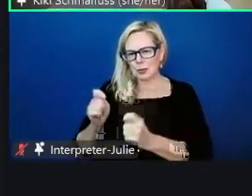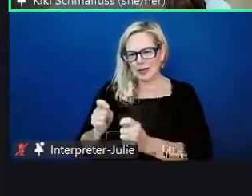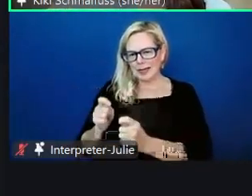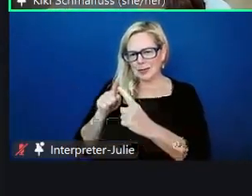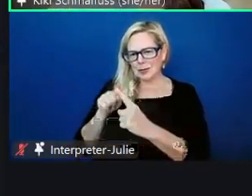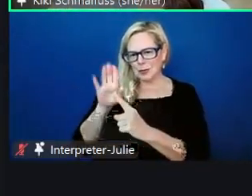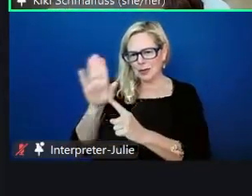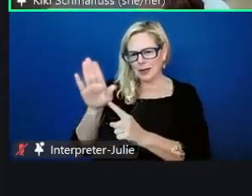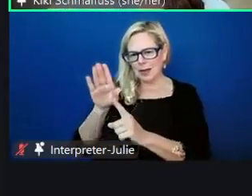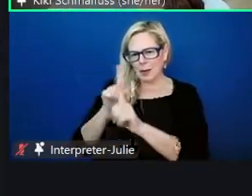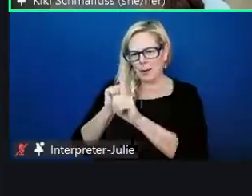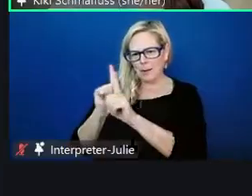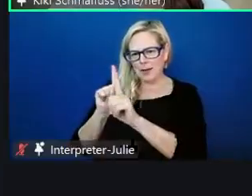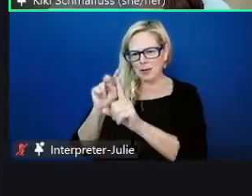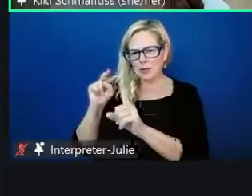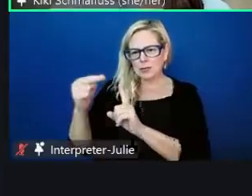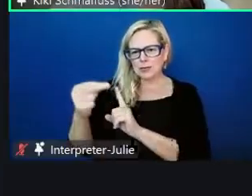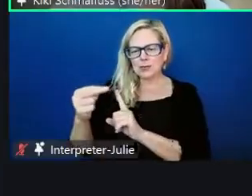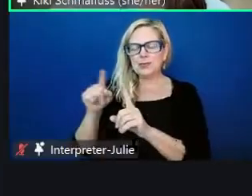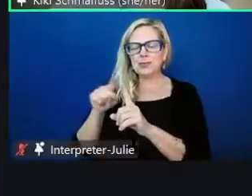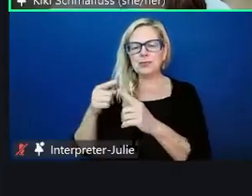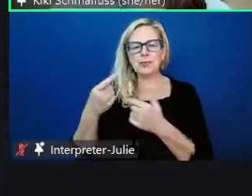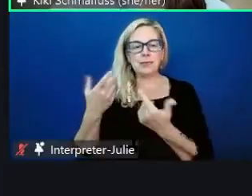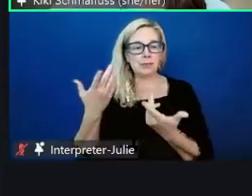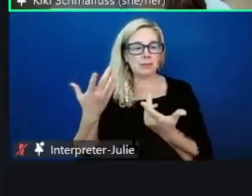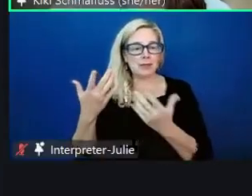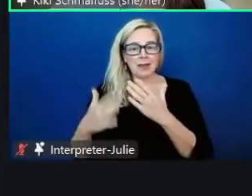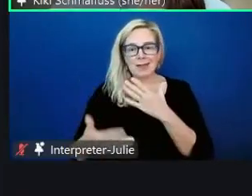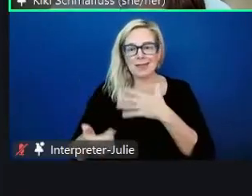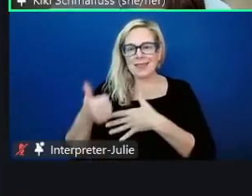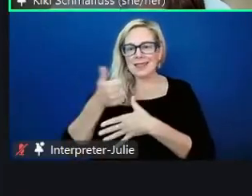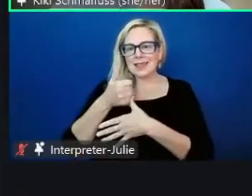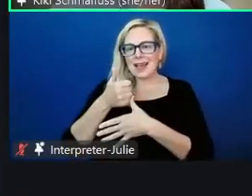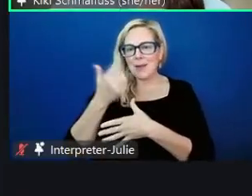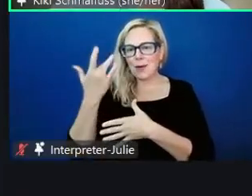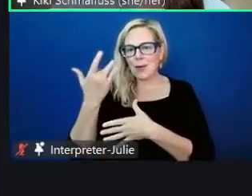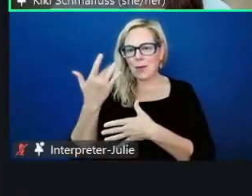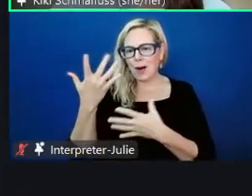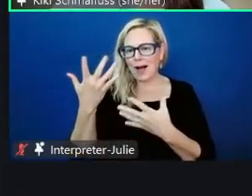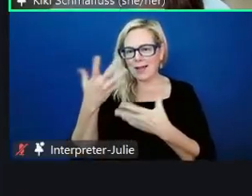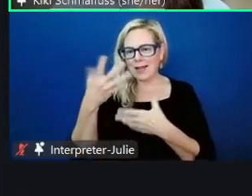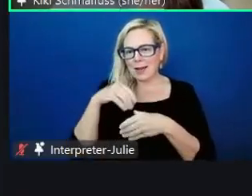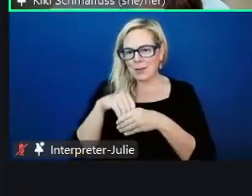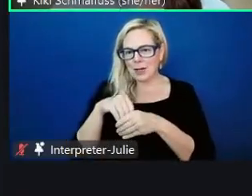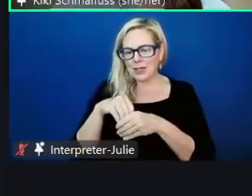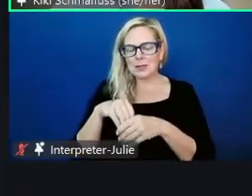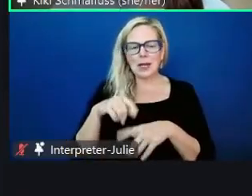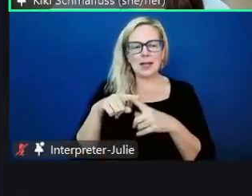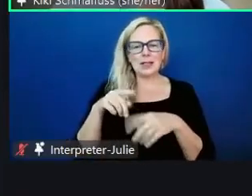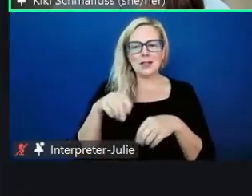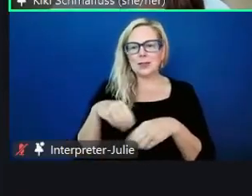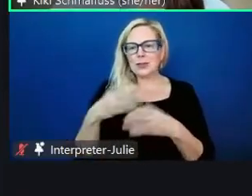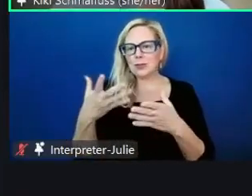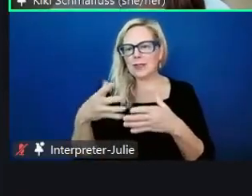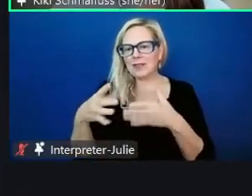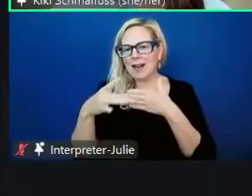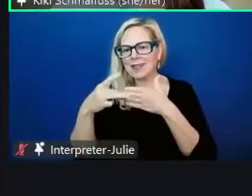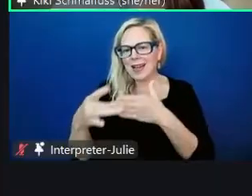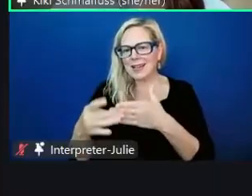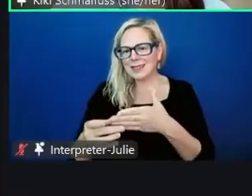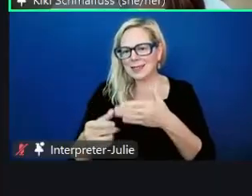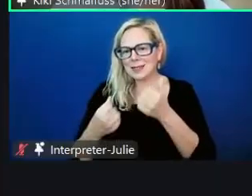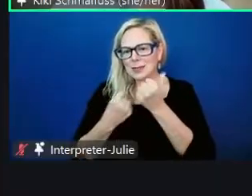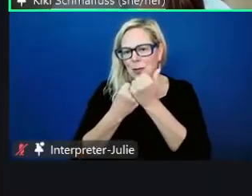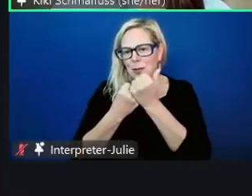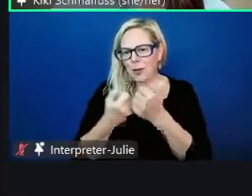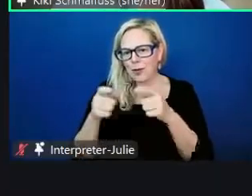specific. And the top 5 reasons that mentors indicated for participating included to provide guidance and support for someone who shares their